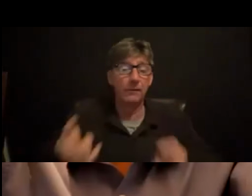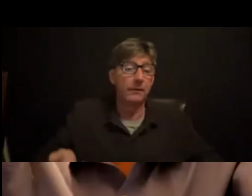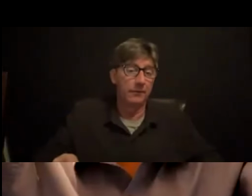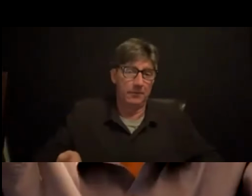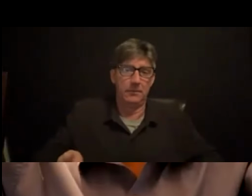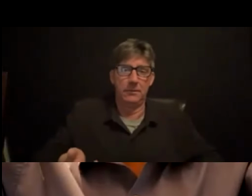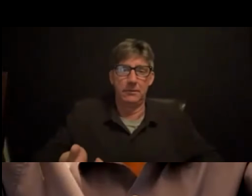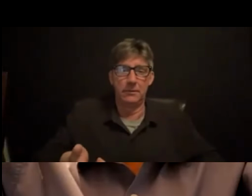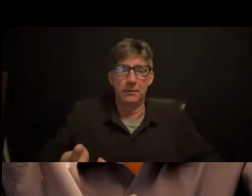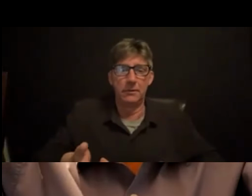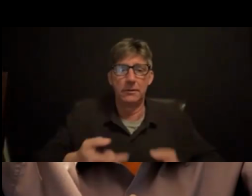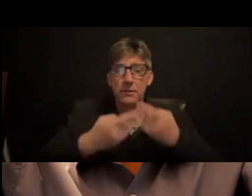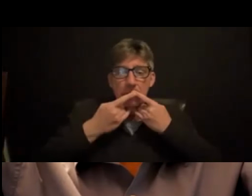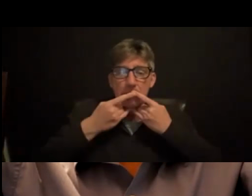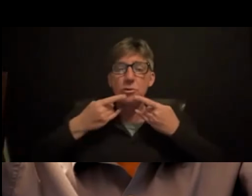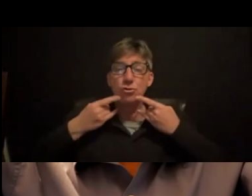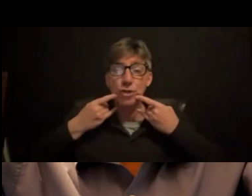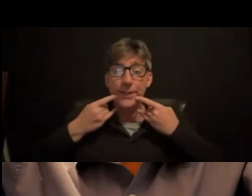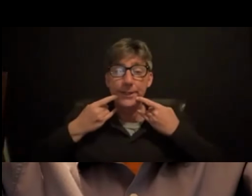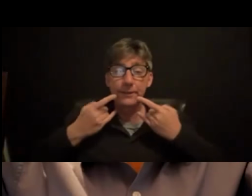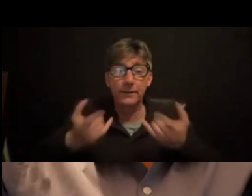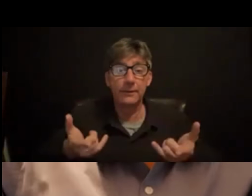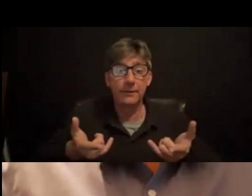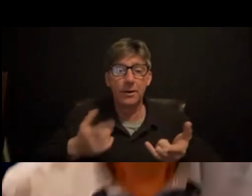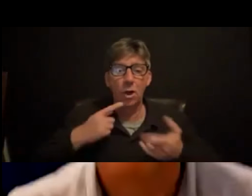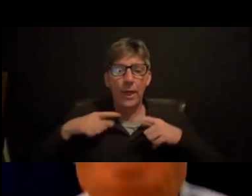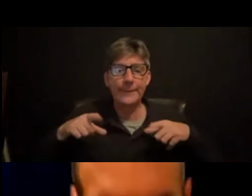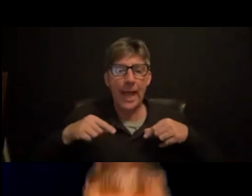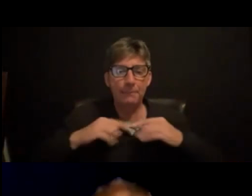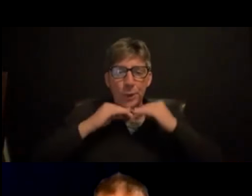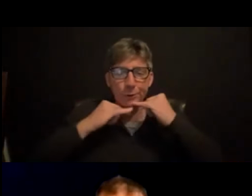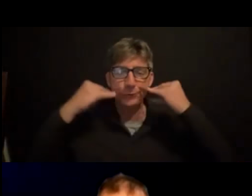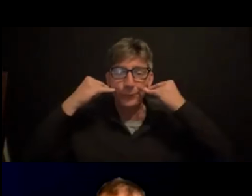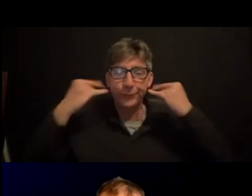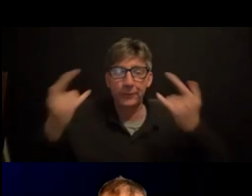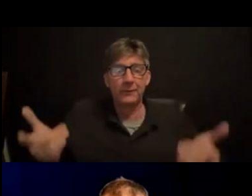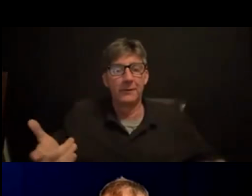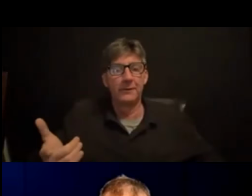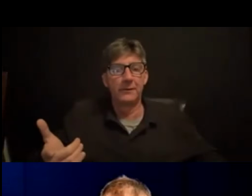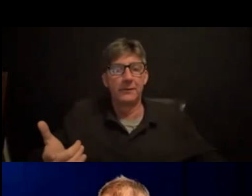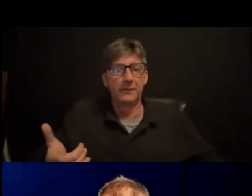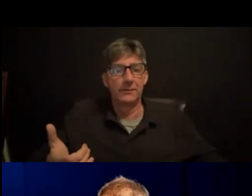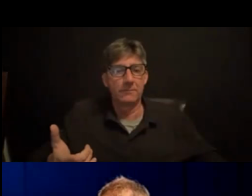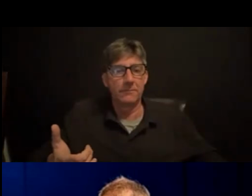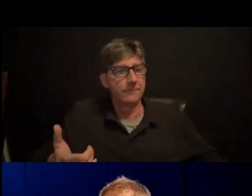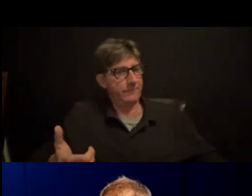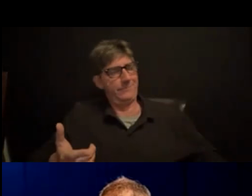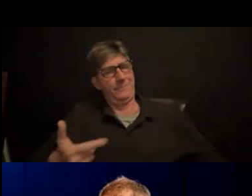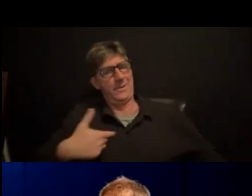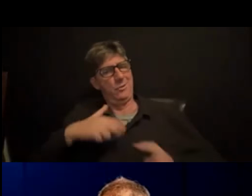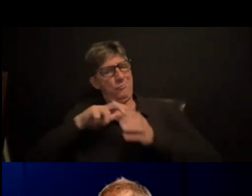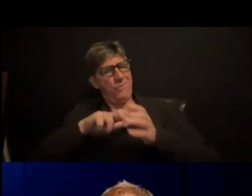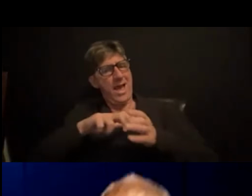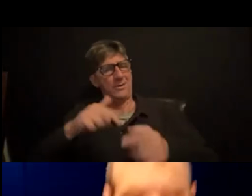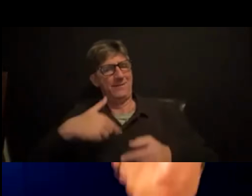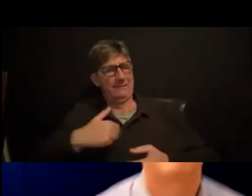chin diapers below their chin. And, you know, as somebody who's a writer, I've been feeling a little antsy, and